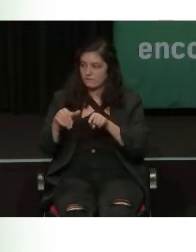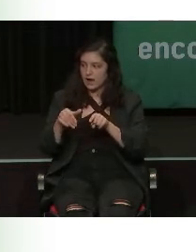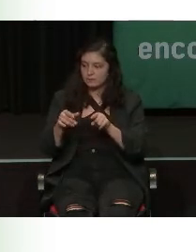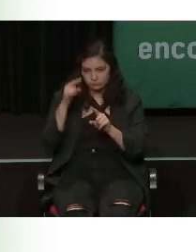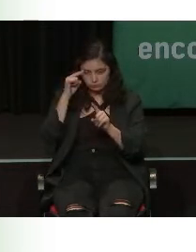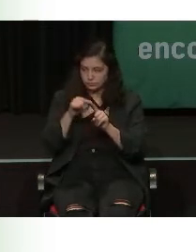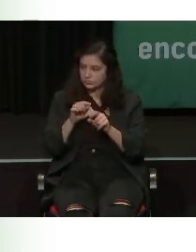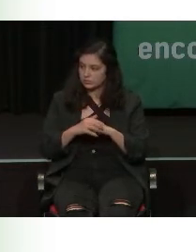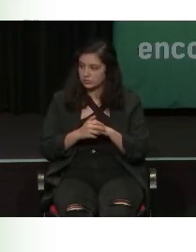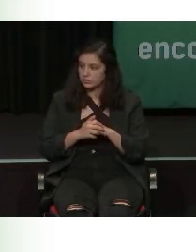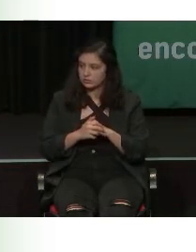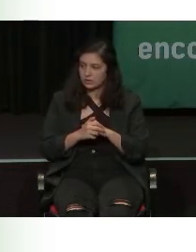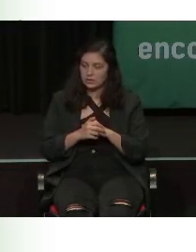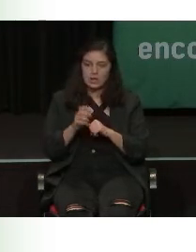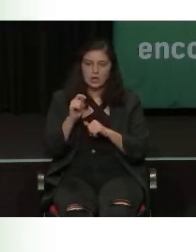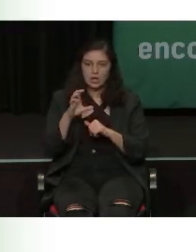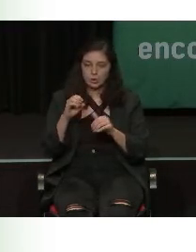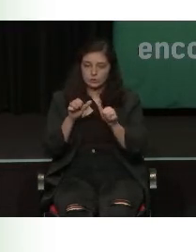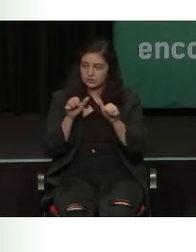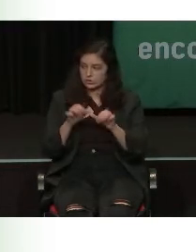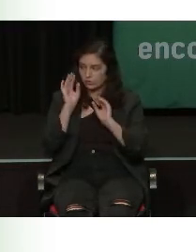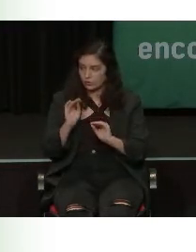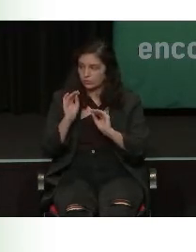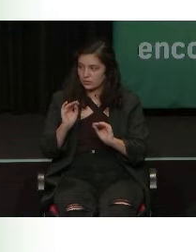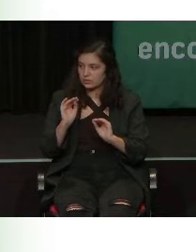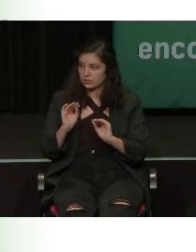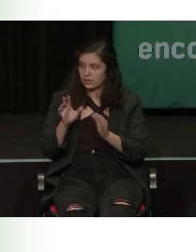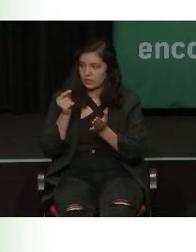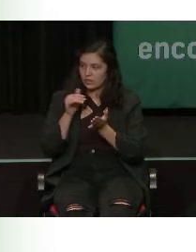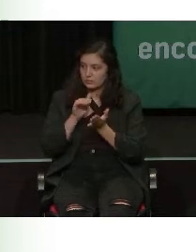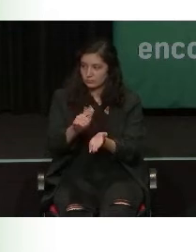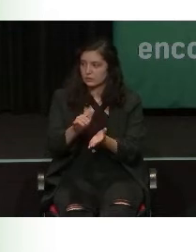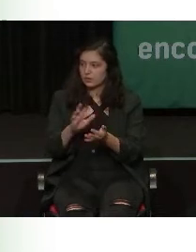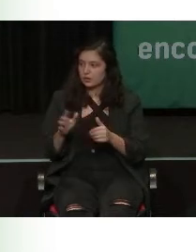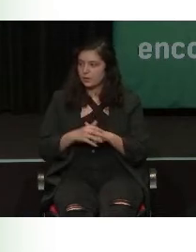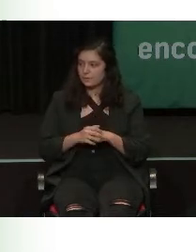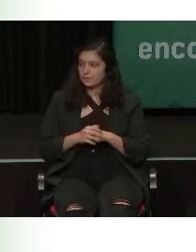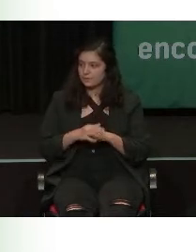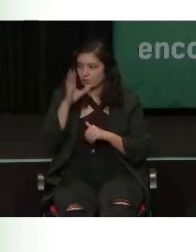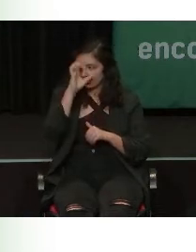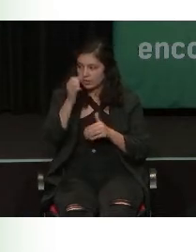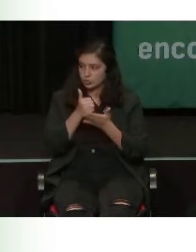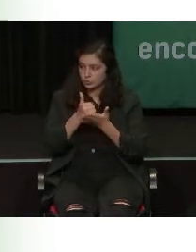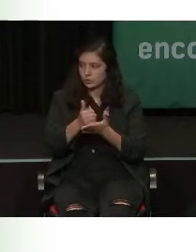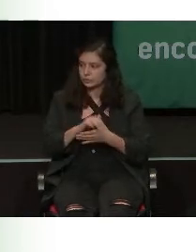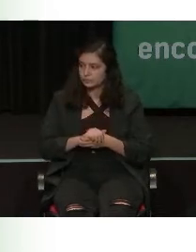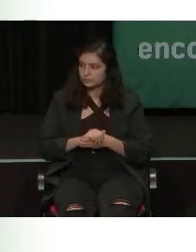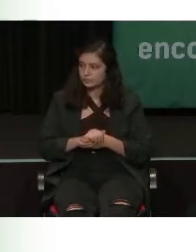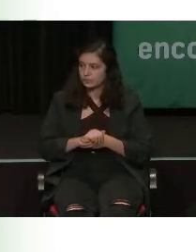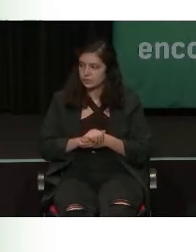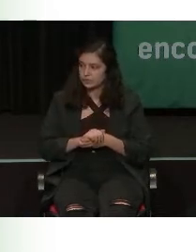clue. Ecosystem formation. Funding till snowball rolls. Governments to support